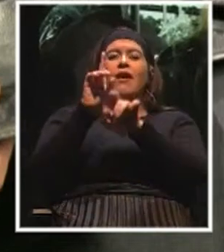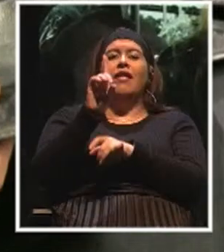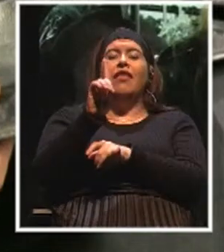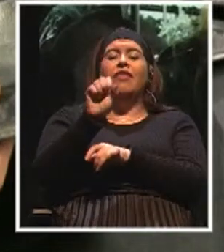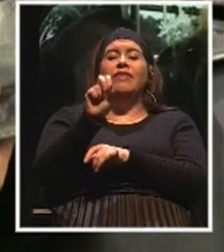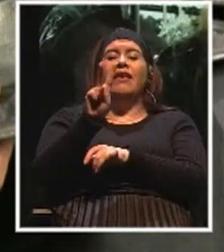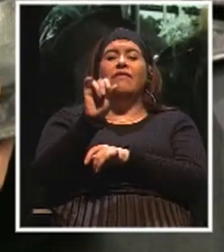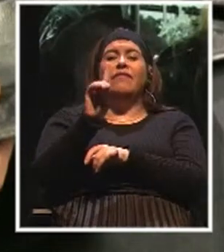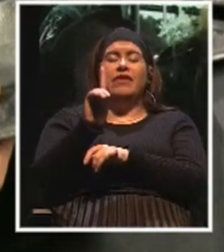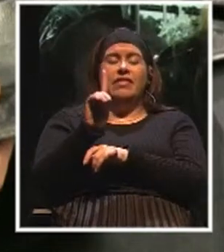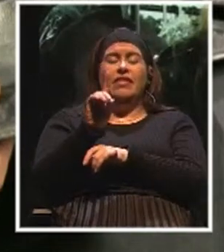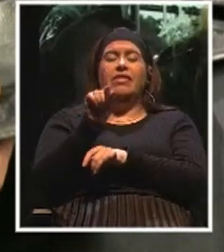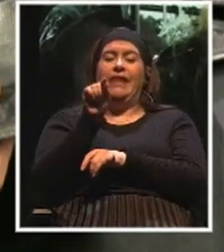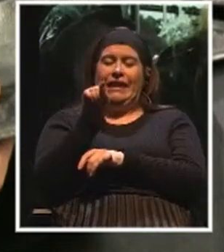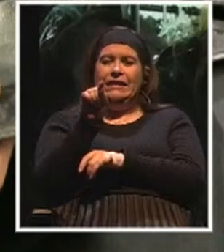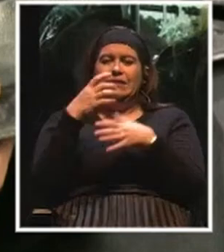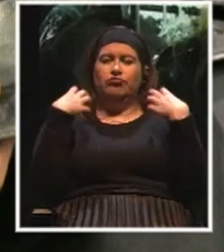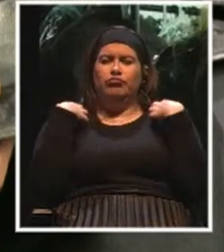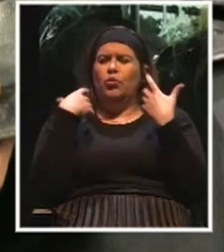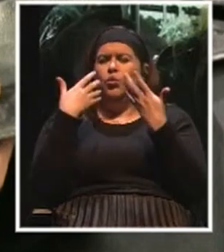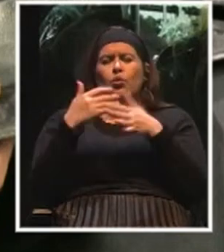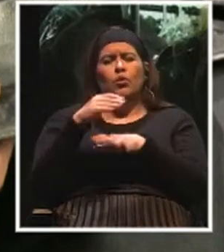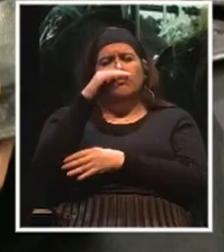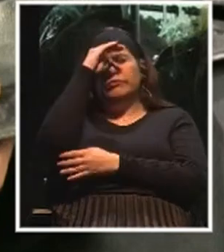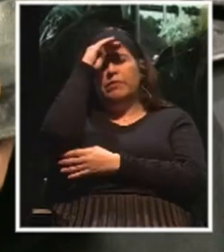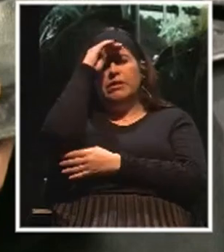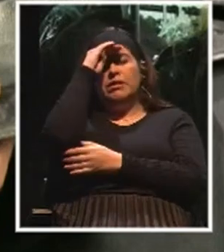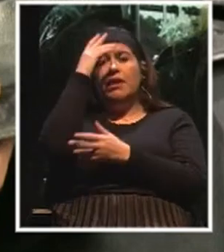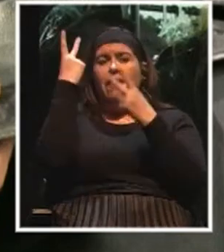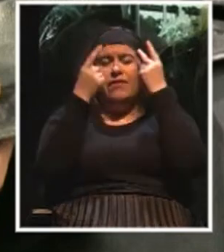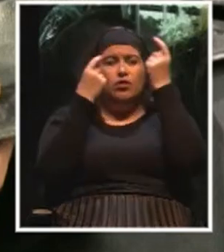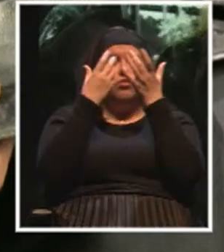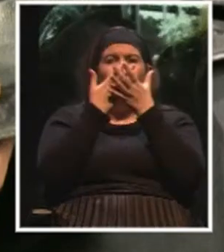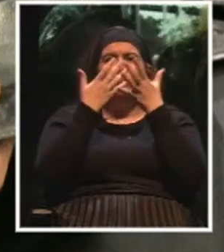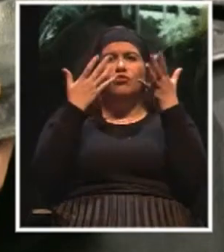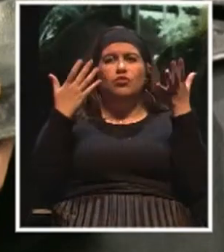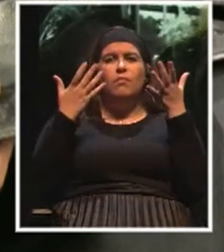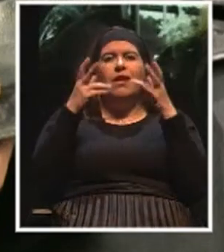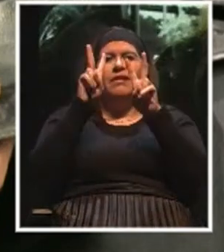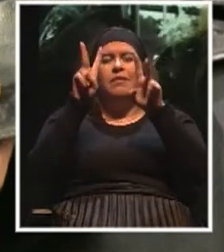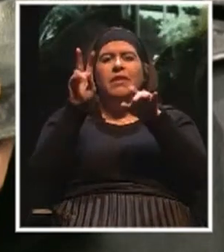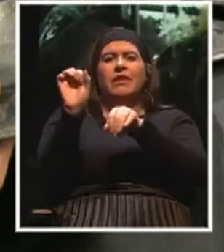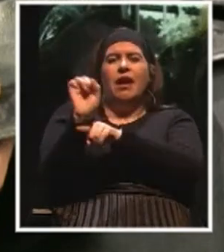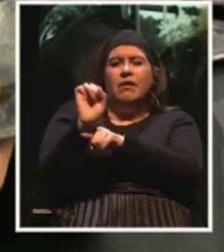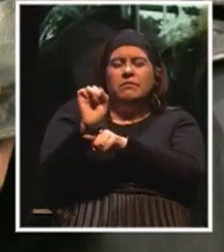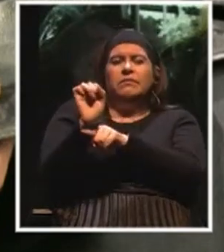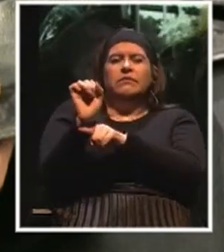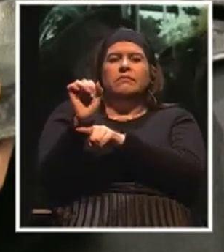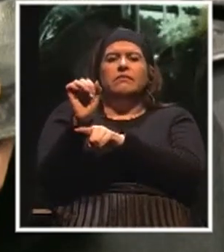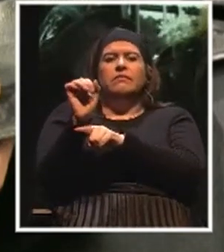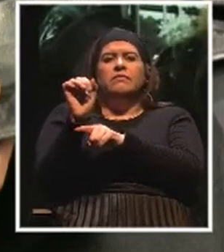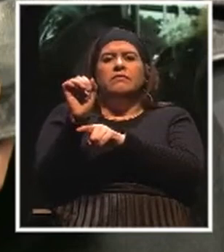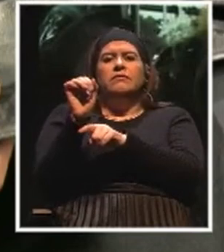background, and he invented a lot of stuff for the automobile industry for making car commercials with digital models of cars.